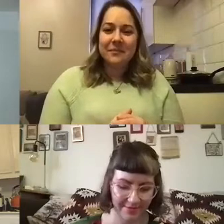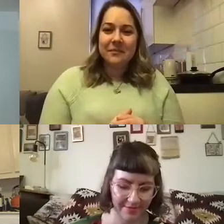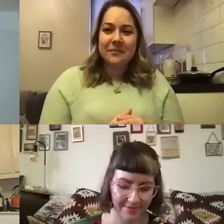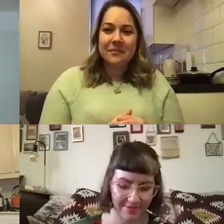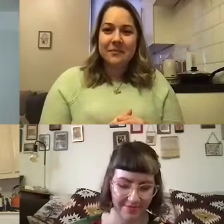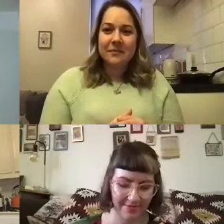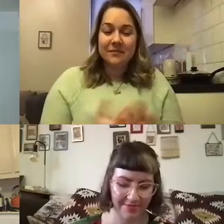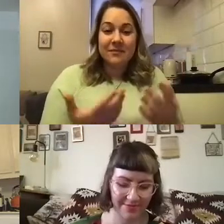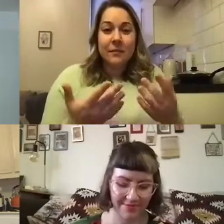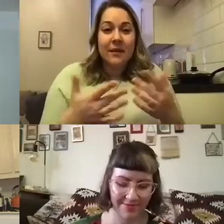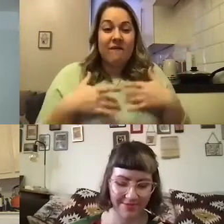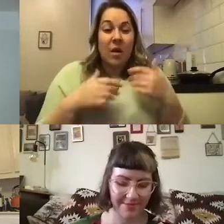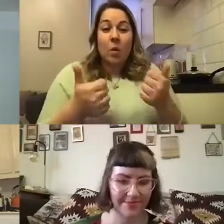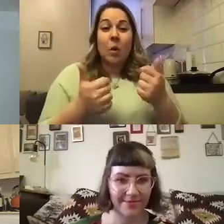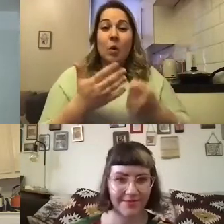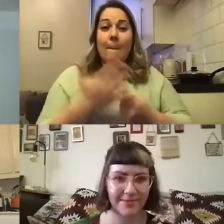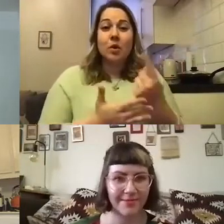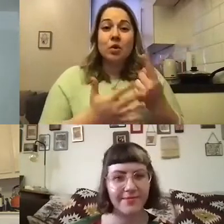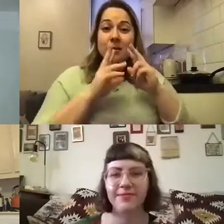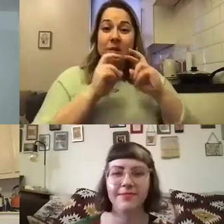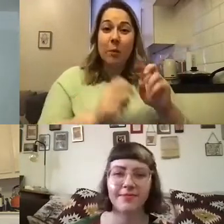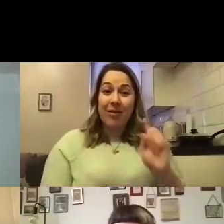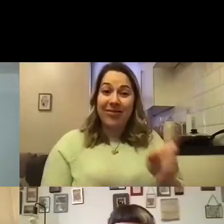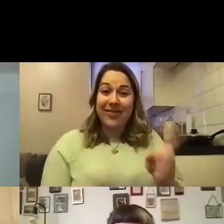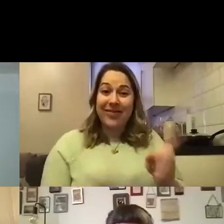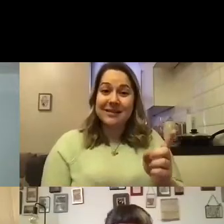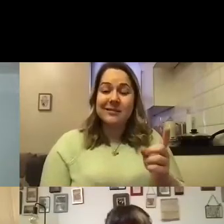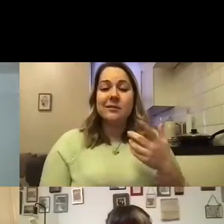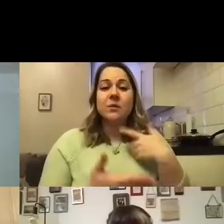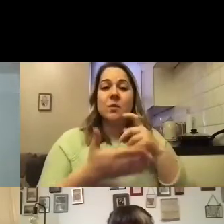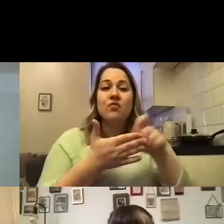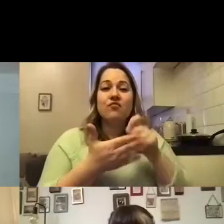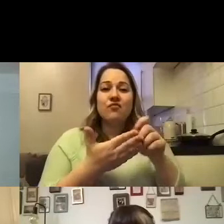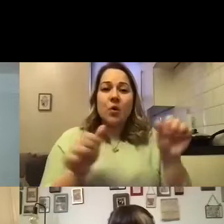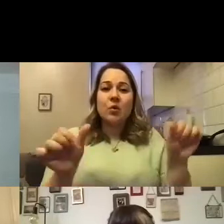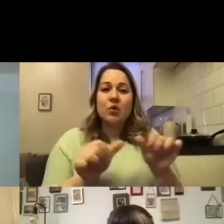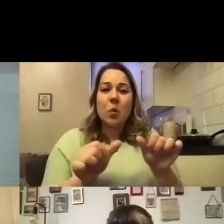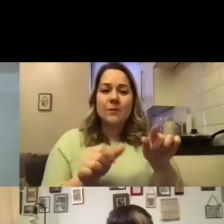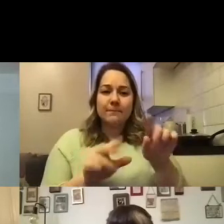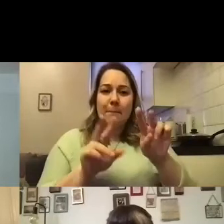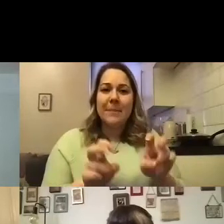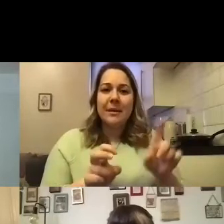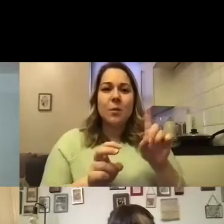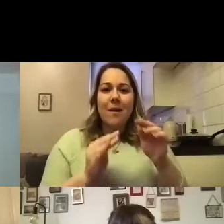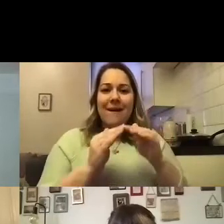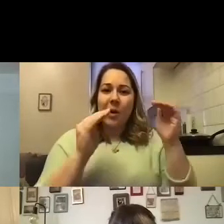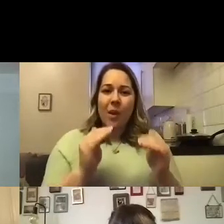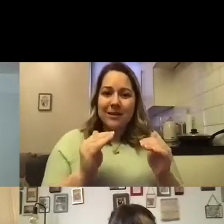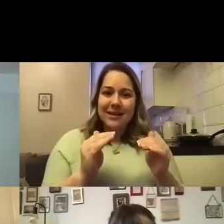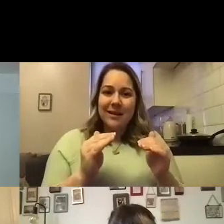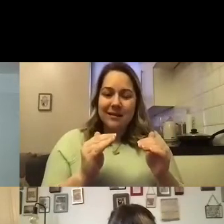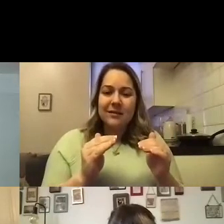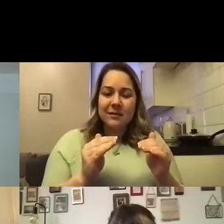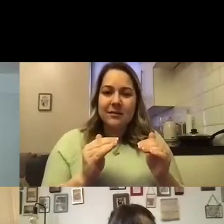It seemed like a great opportunity to explore that. So I wrote a short piece about inequality, sort